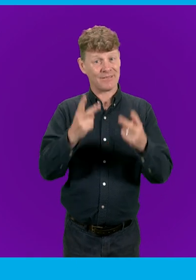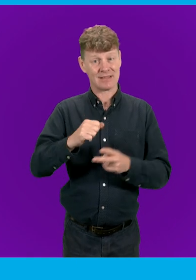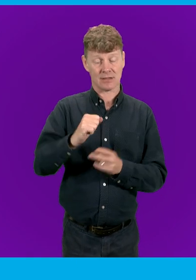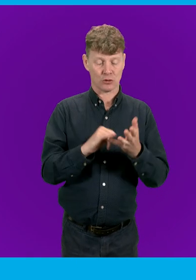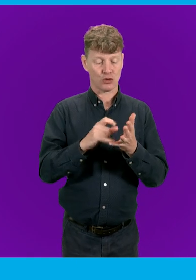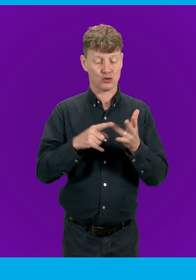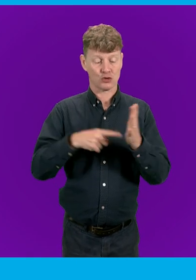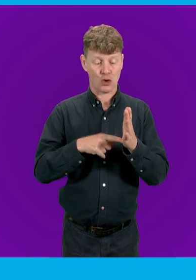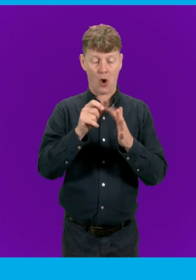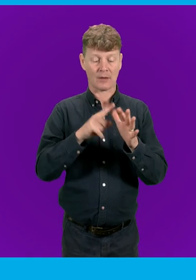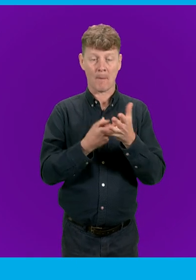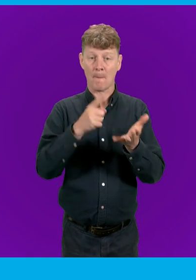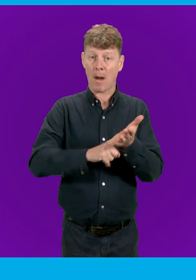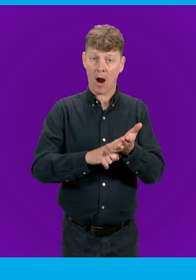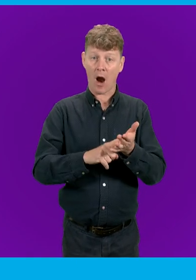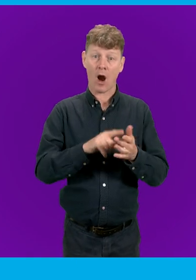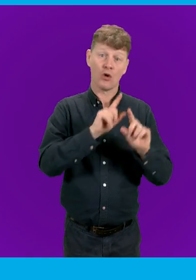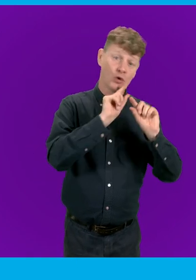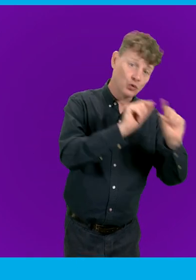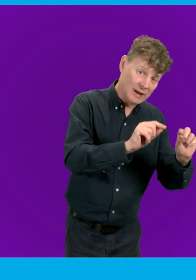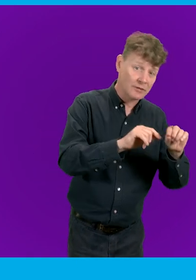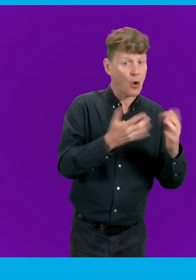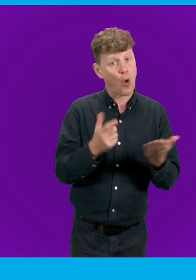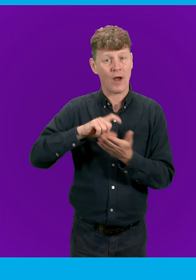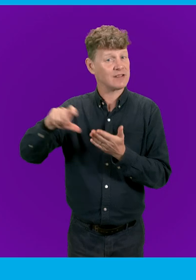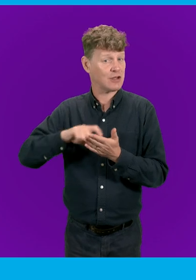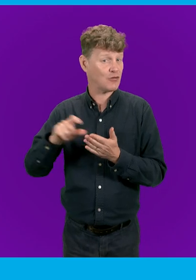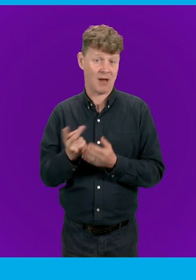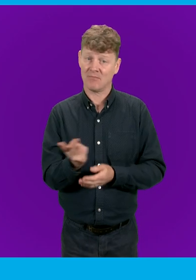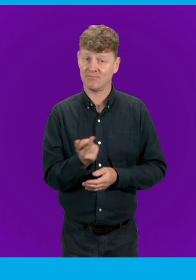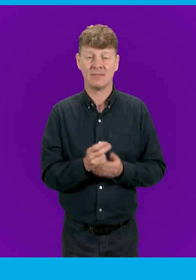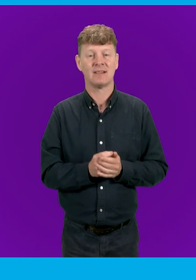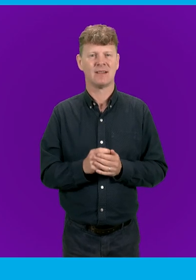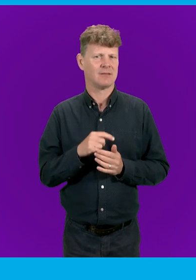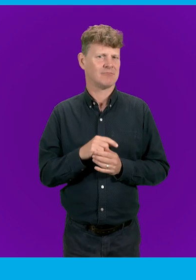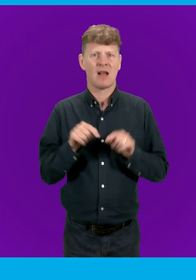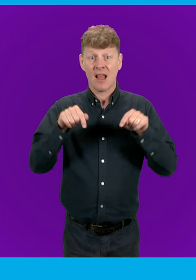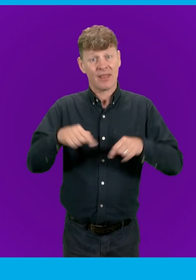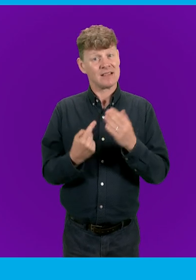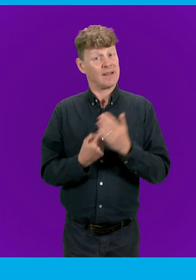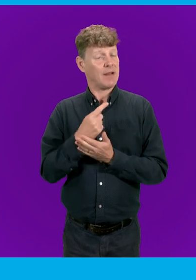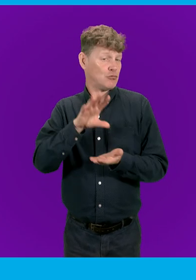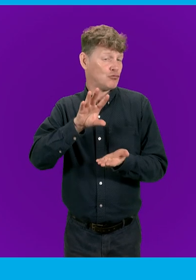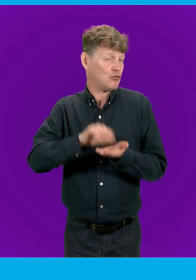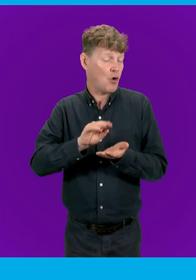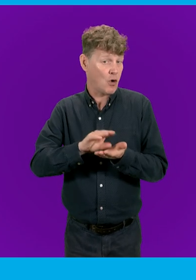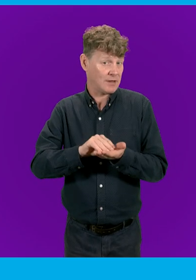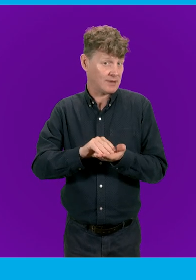Twitter or on Instagram. We'd love you to do so. And just to let you know, the event is also being recorded